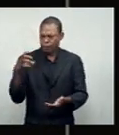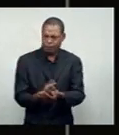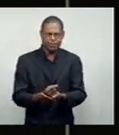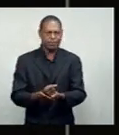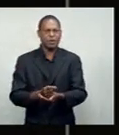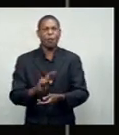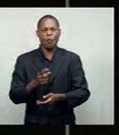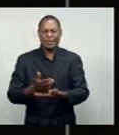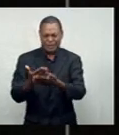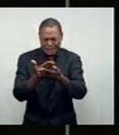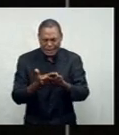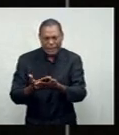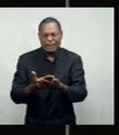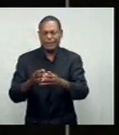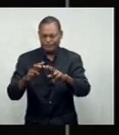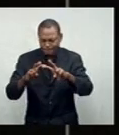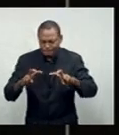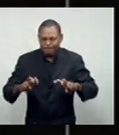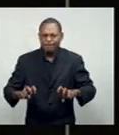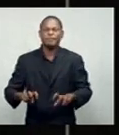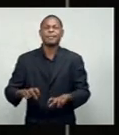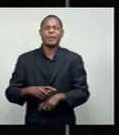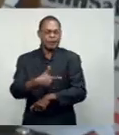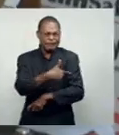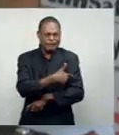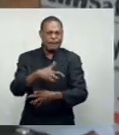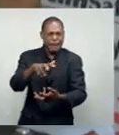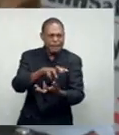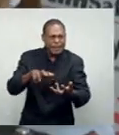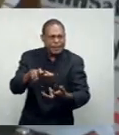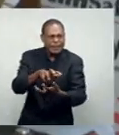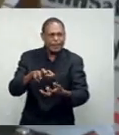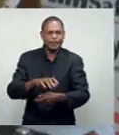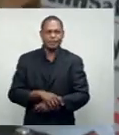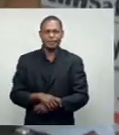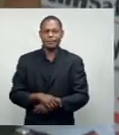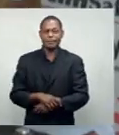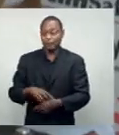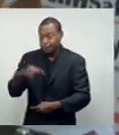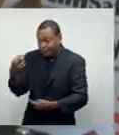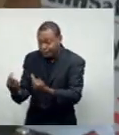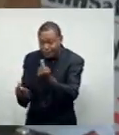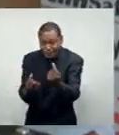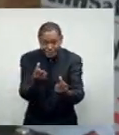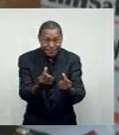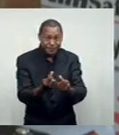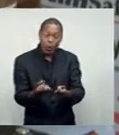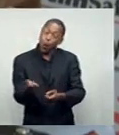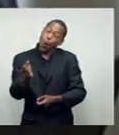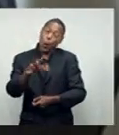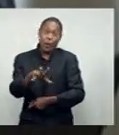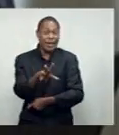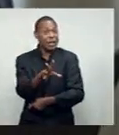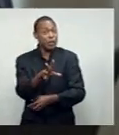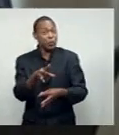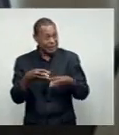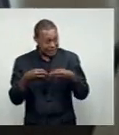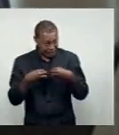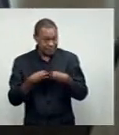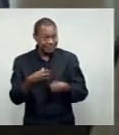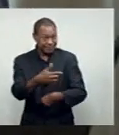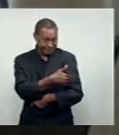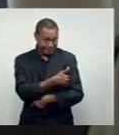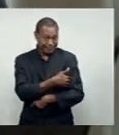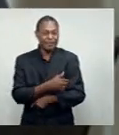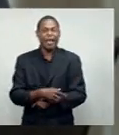studies are ongoing in terms of dose mixing. Individuals who have received their first dose of the AstraZeneca vaccine will get